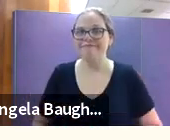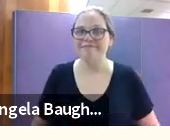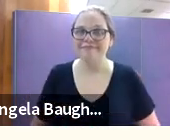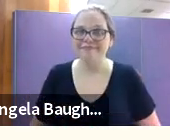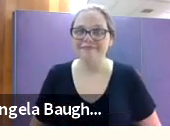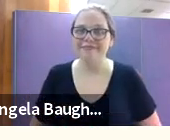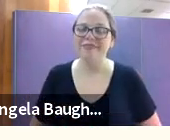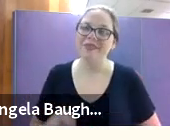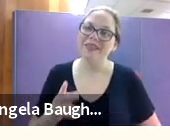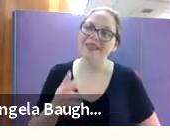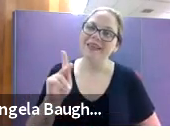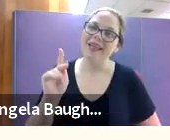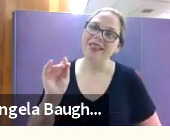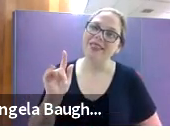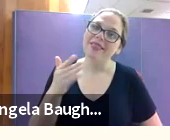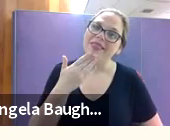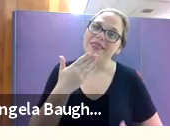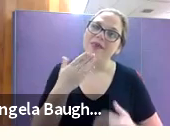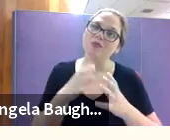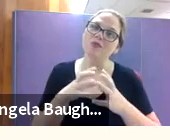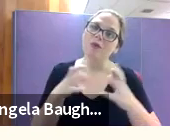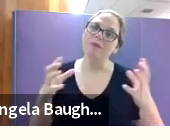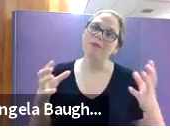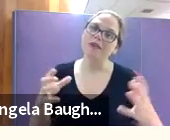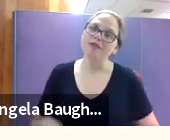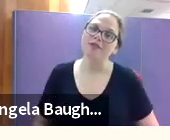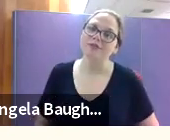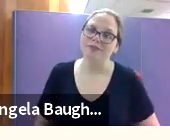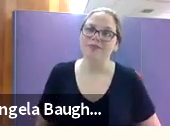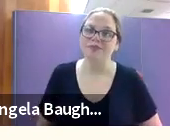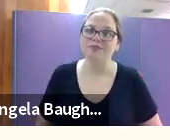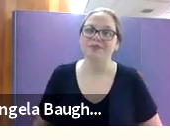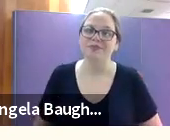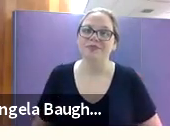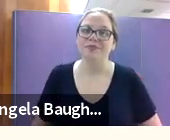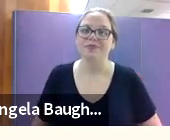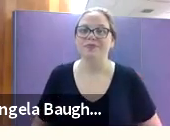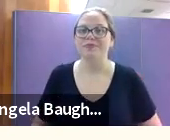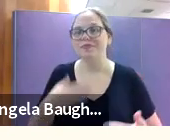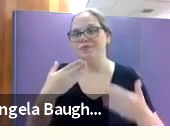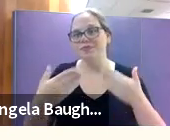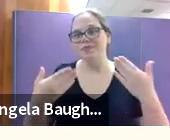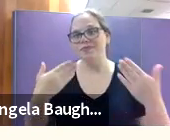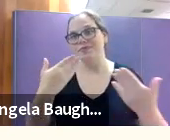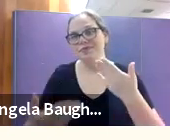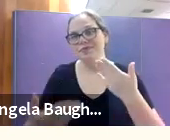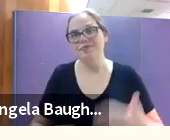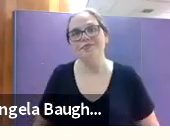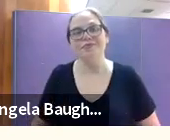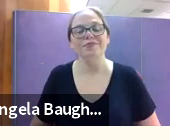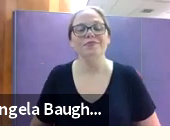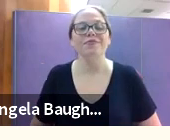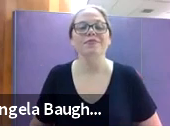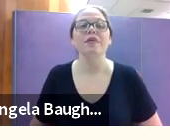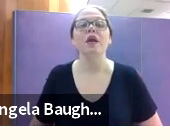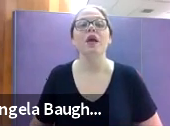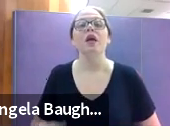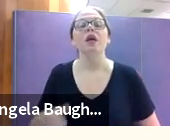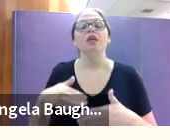All right, Kathy, thank you so much. Thank you, Shirley. Thank you. Thank you. All right, the